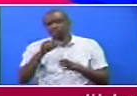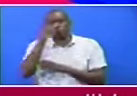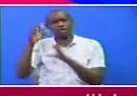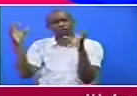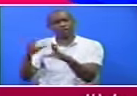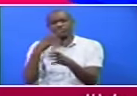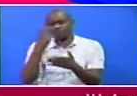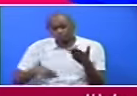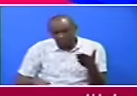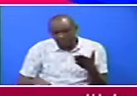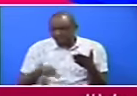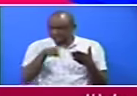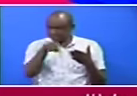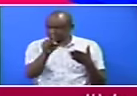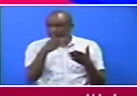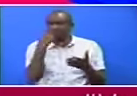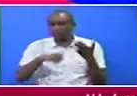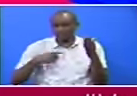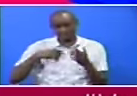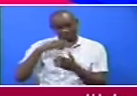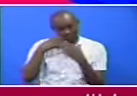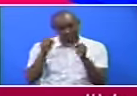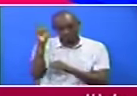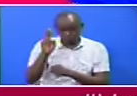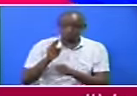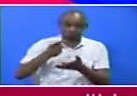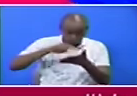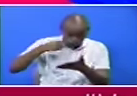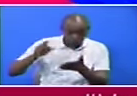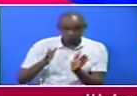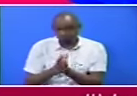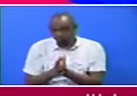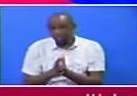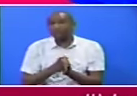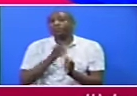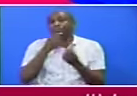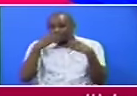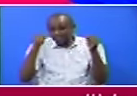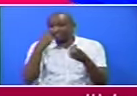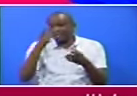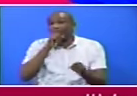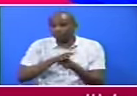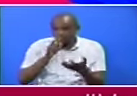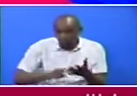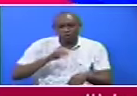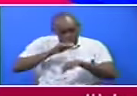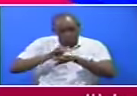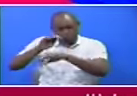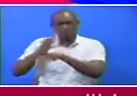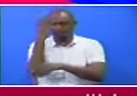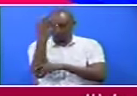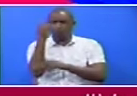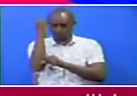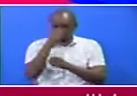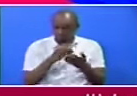Party also added their weight to Uhuru Kenyatta's endorsement, with the president promising quote-unquote goodies to four parties